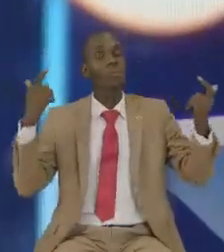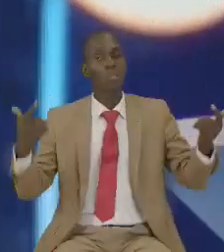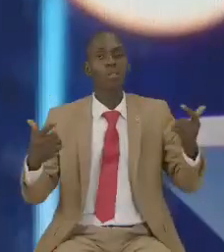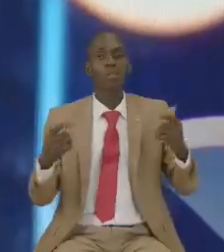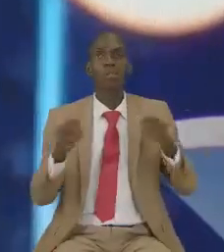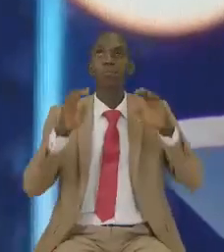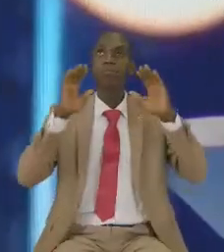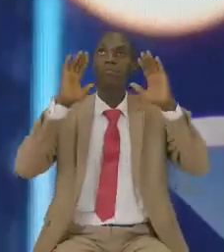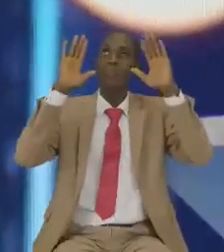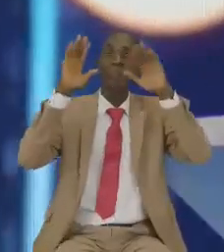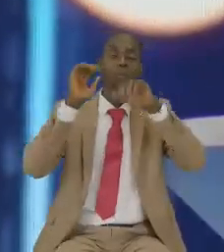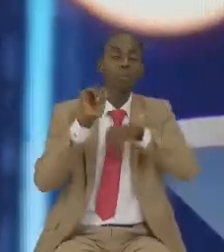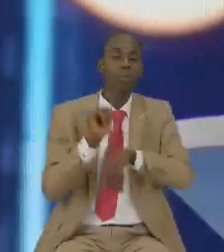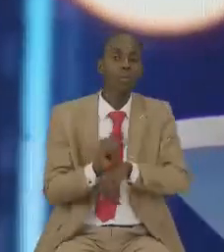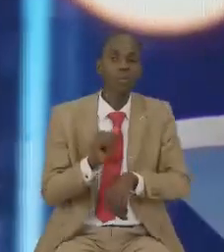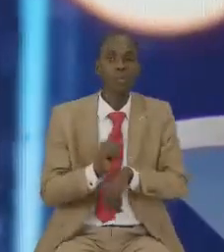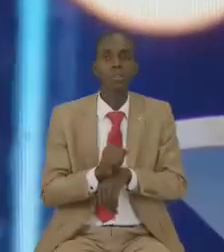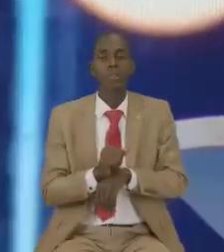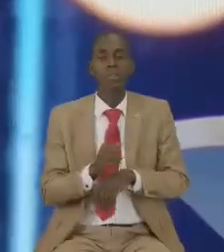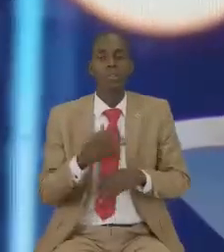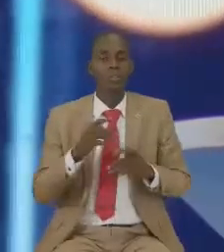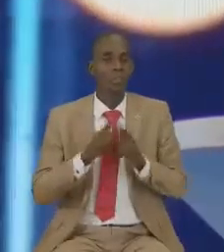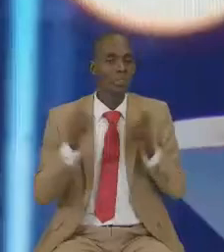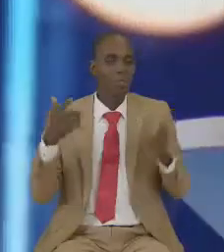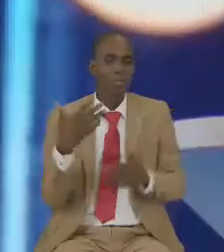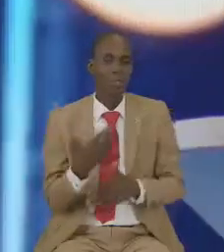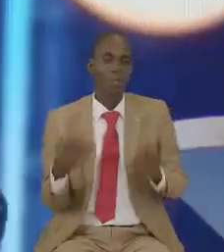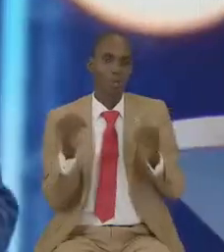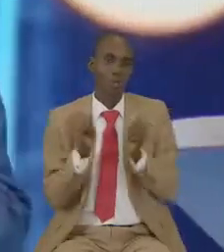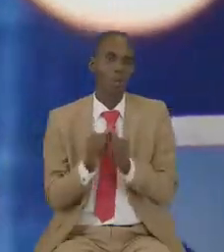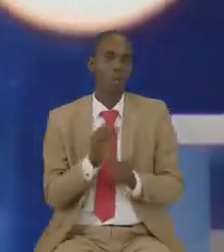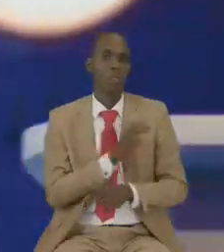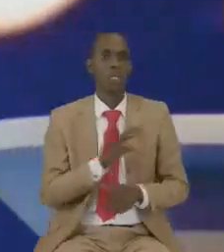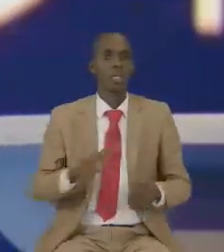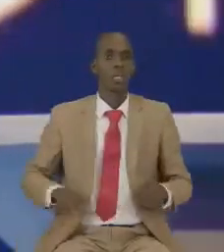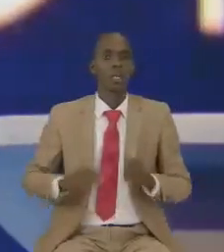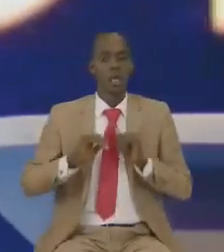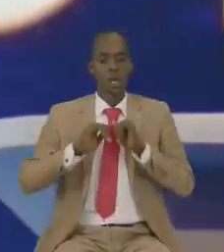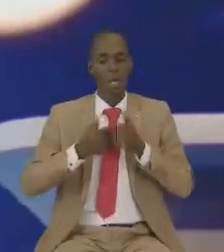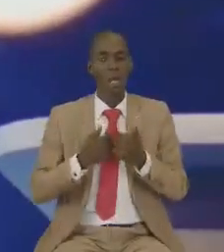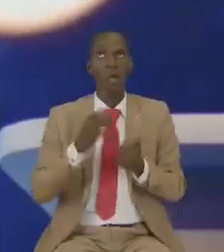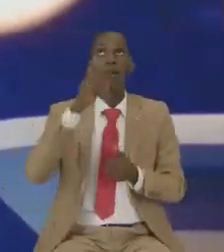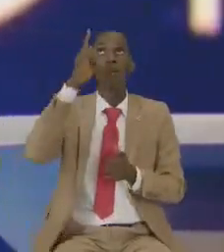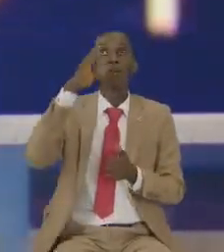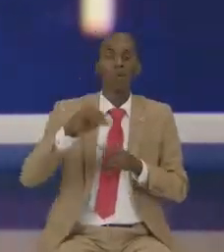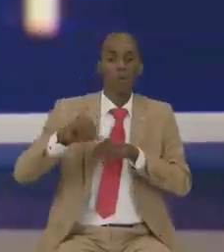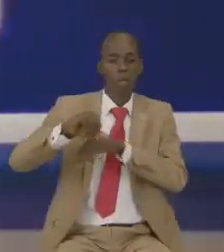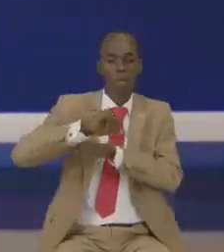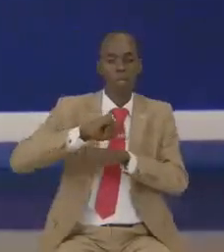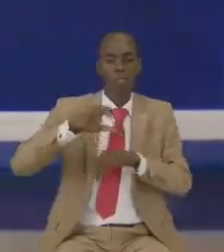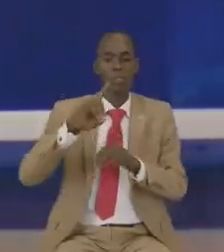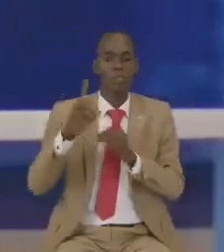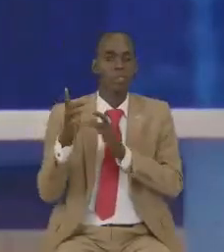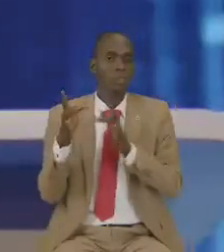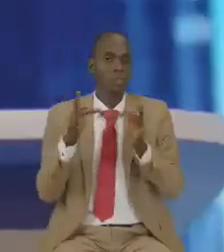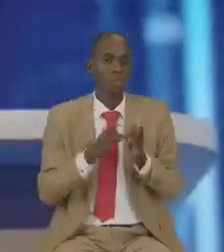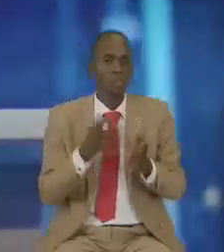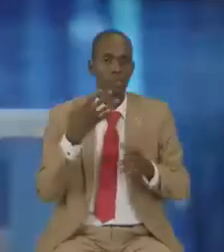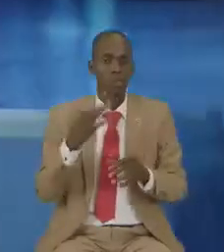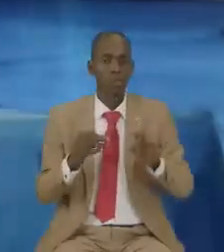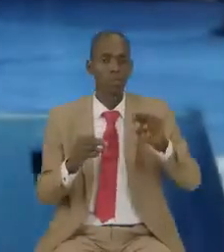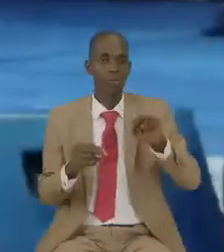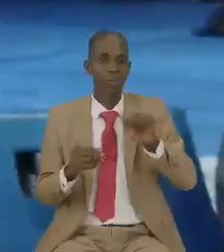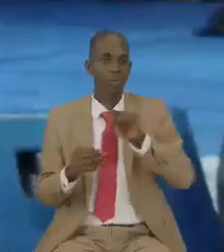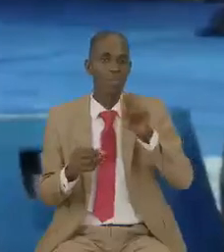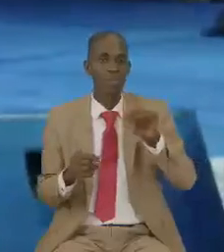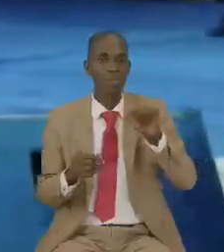miraculous, majestic things with him. How God anointed Jesus of Nazareth